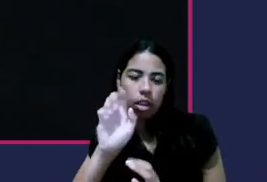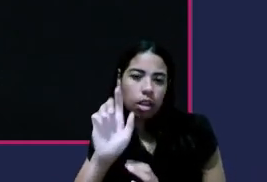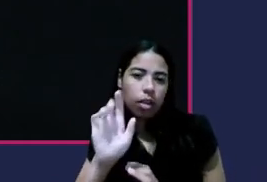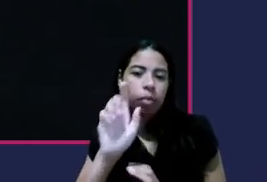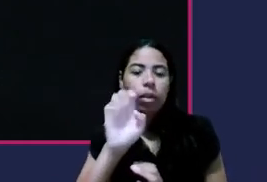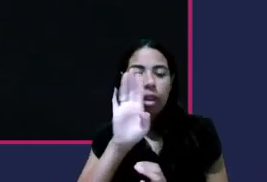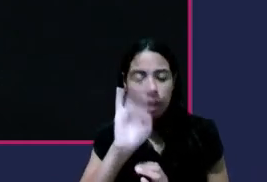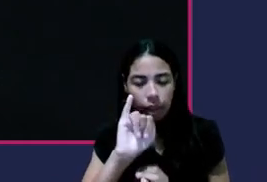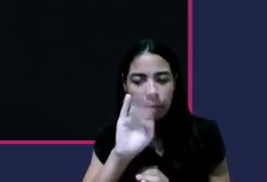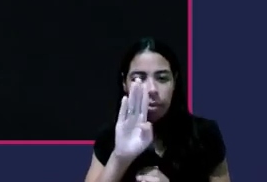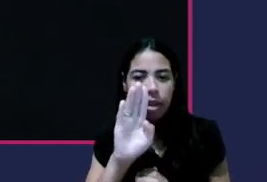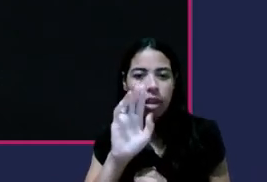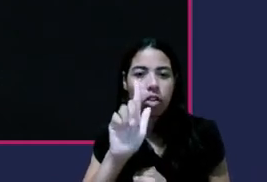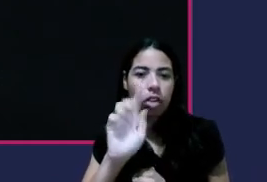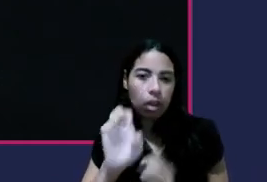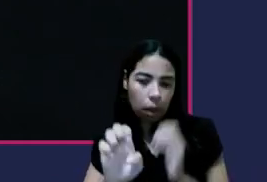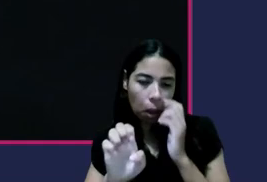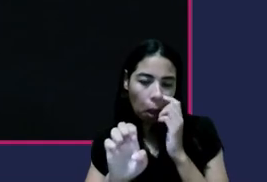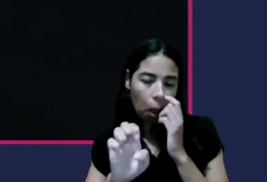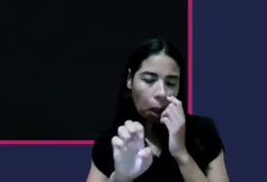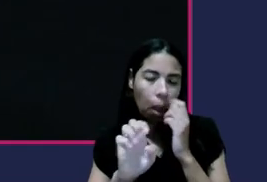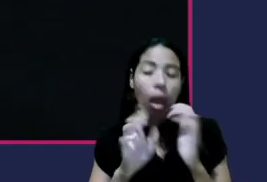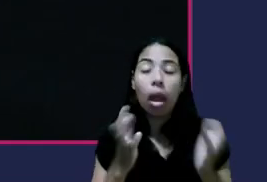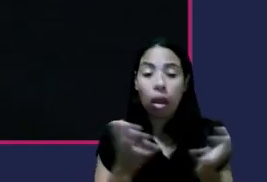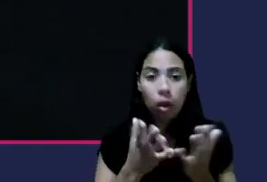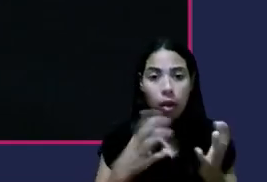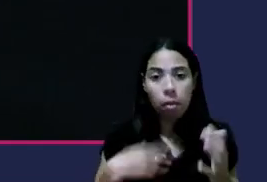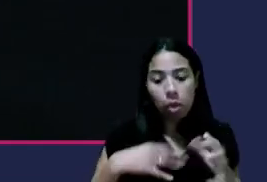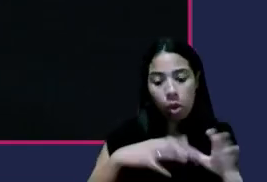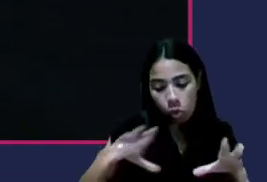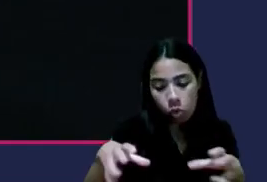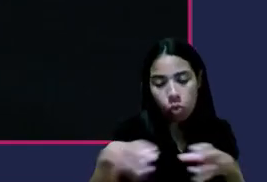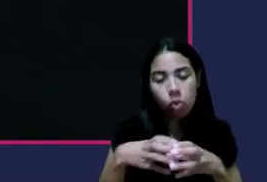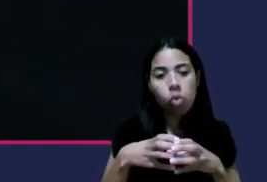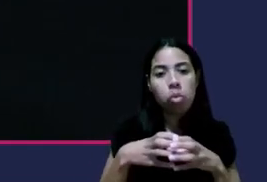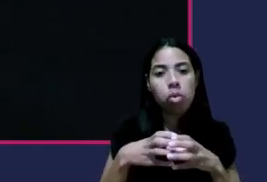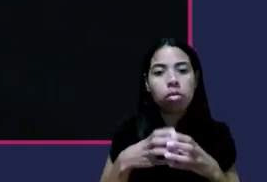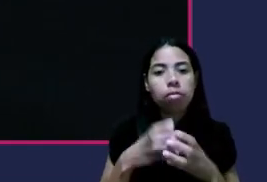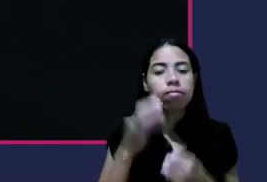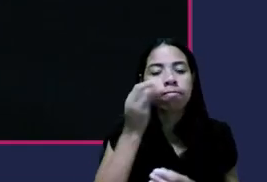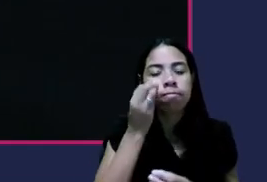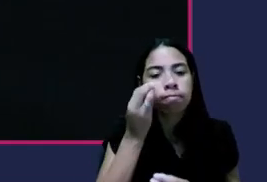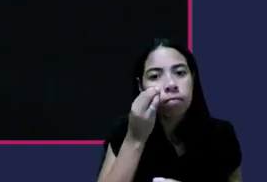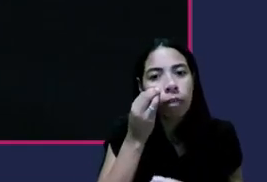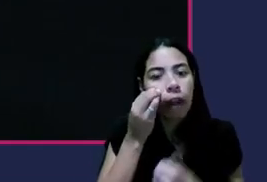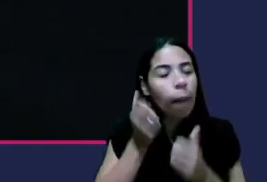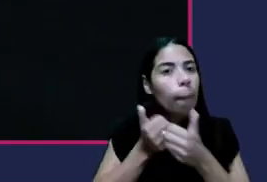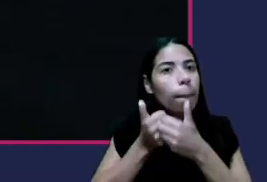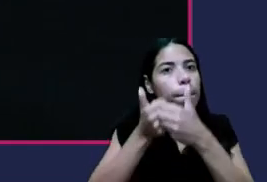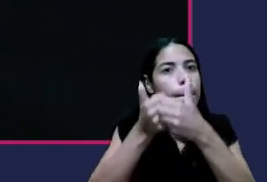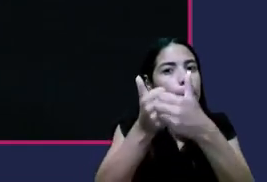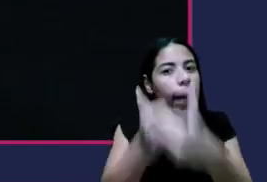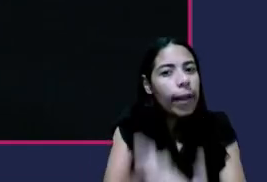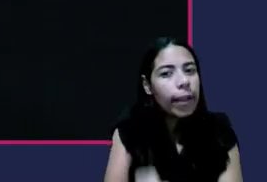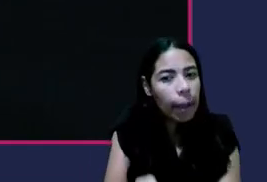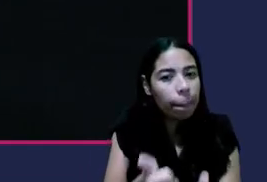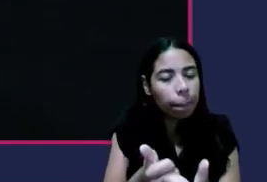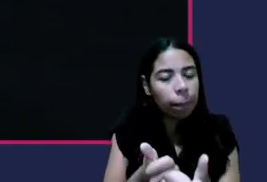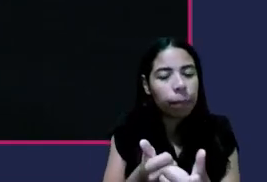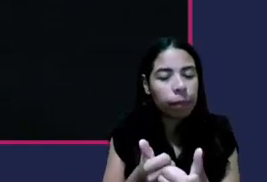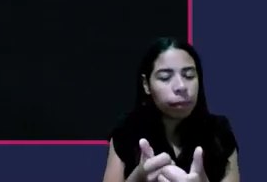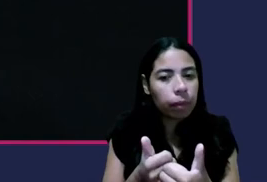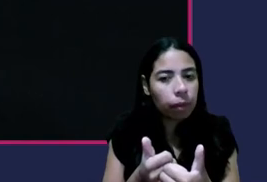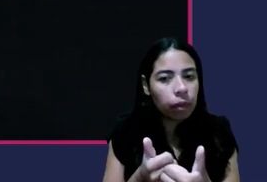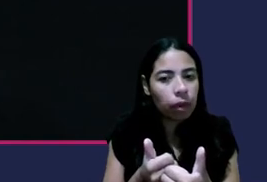Statistics. It was approved in the House of Representatives. Now it's in the Senate. And to answer your question,